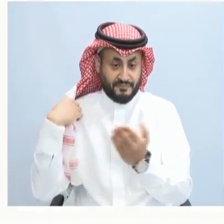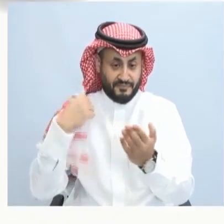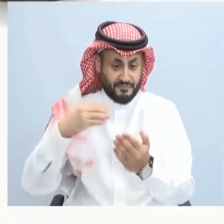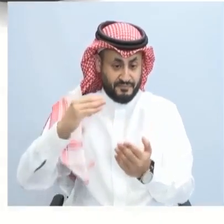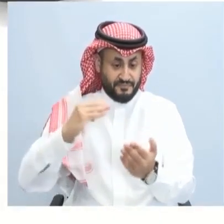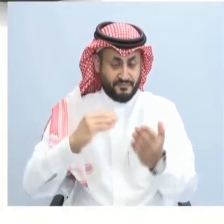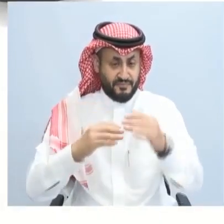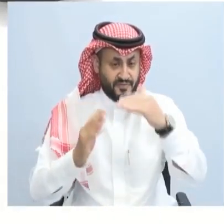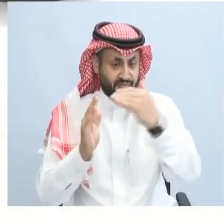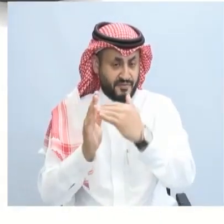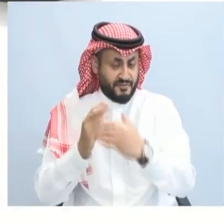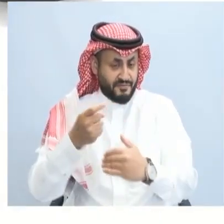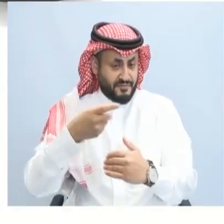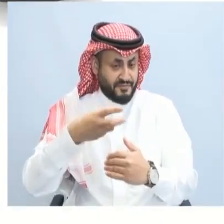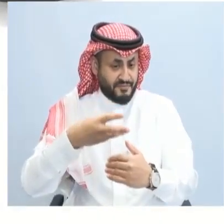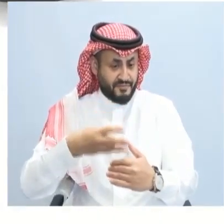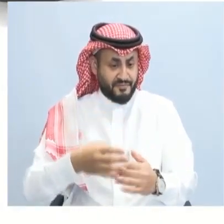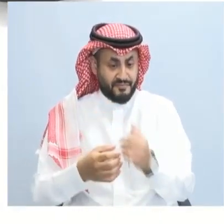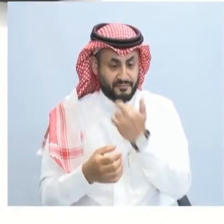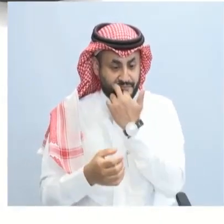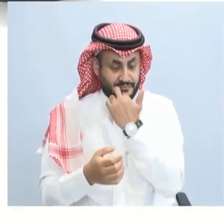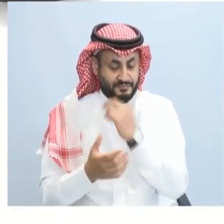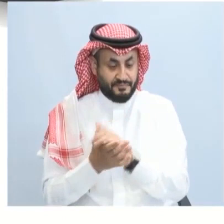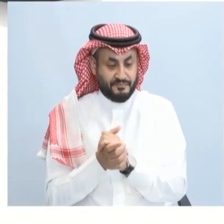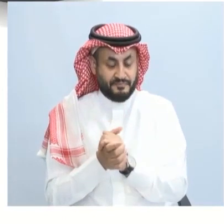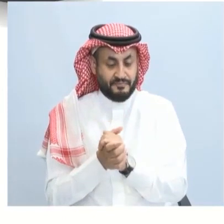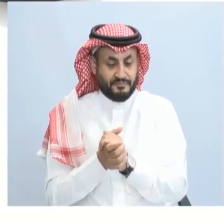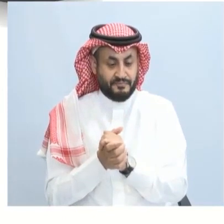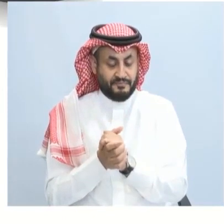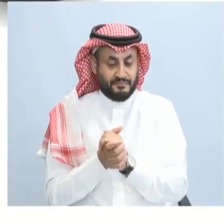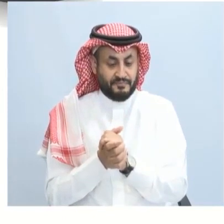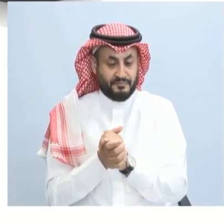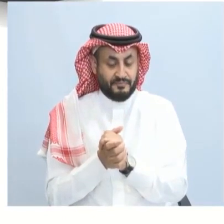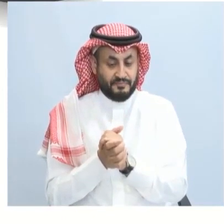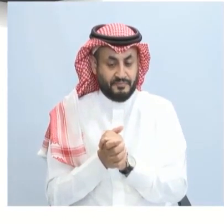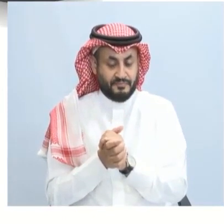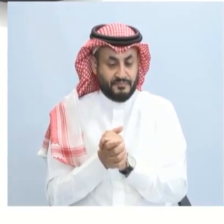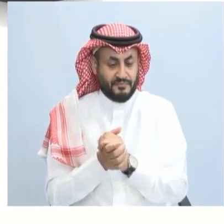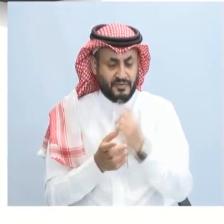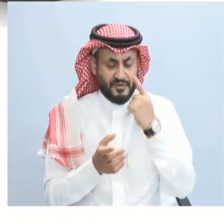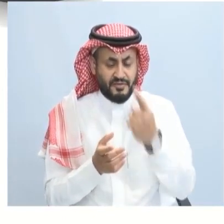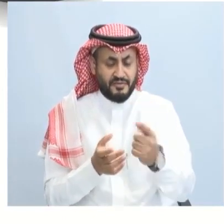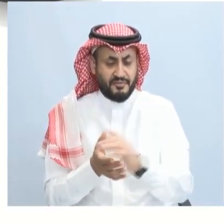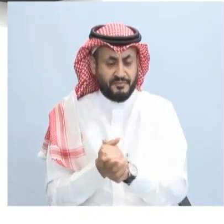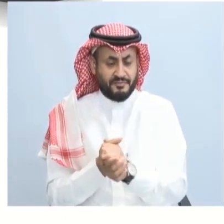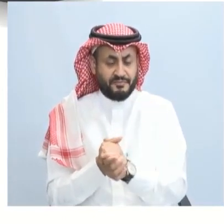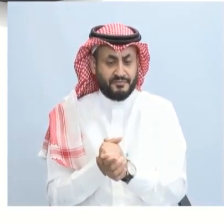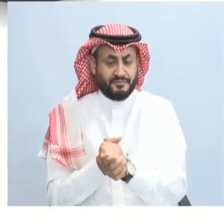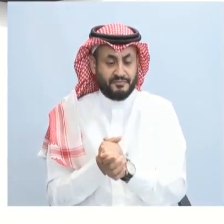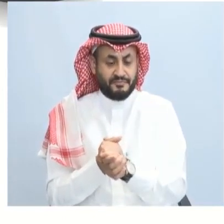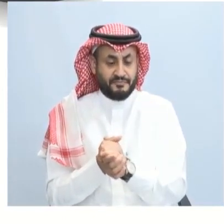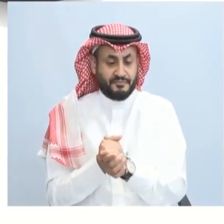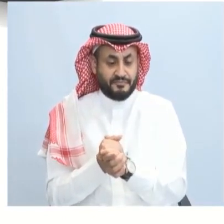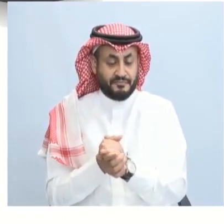we have our answers. We're going to just answer the task that we have here. So I'm going to do it, and you're going to check your answers with me. We